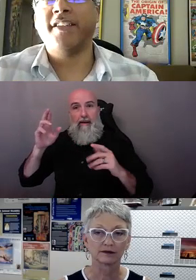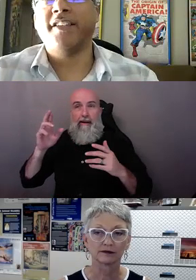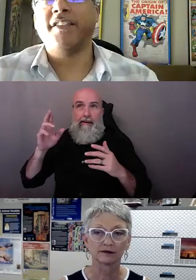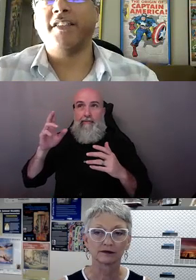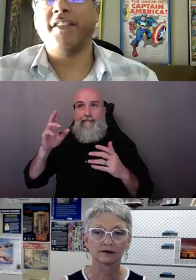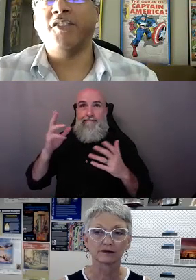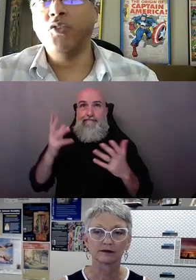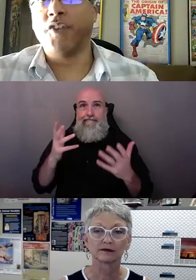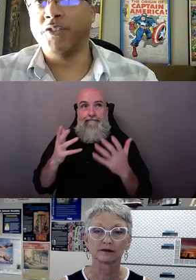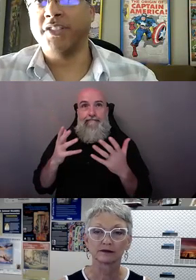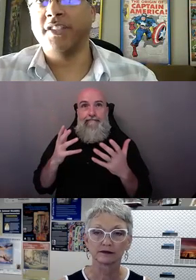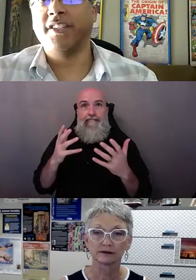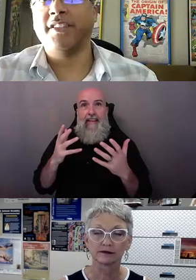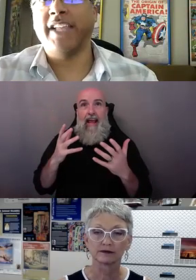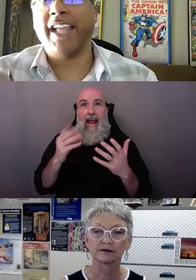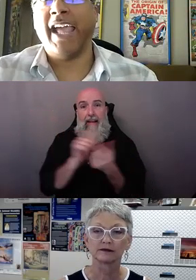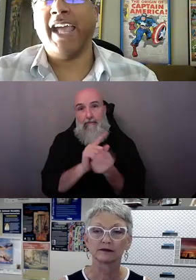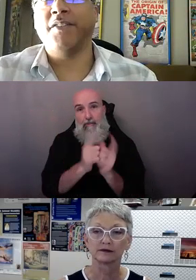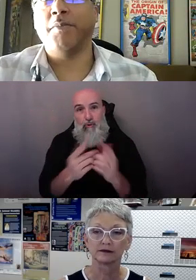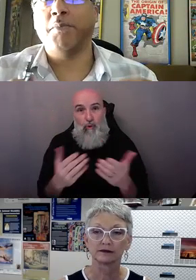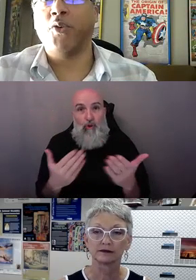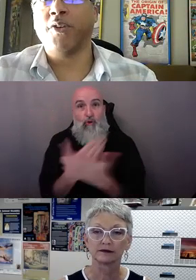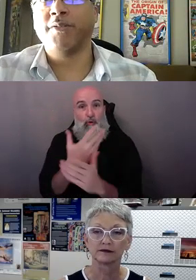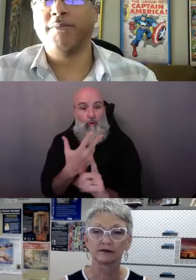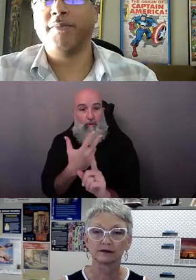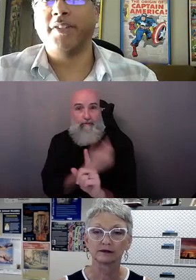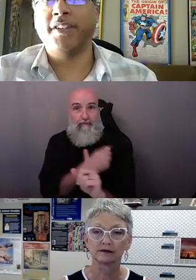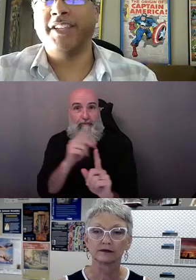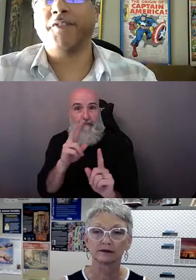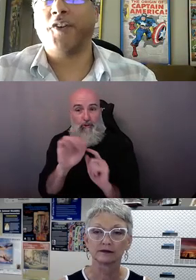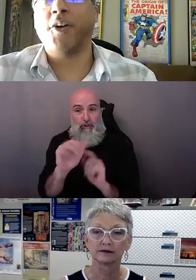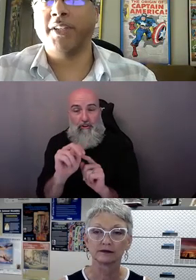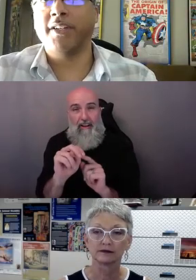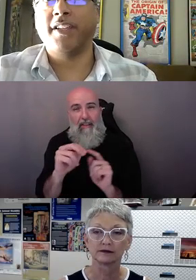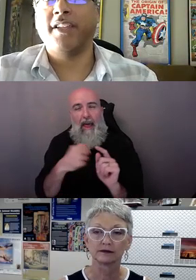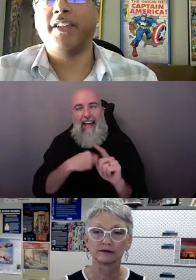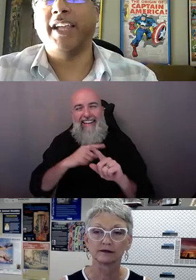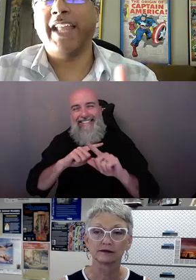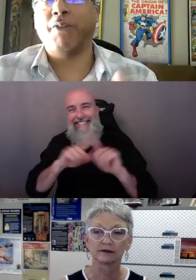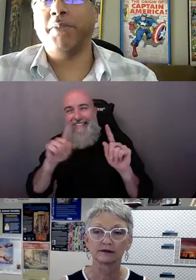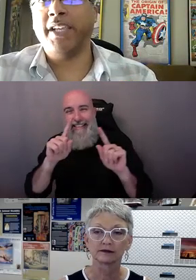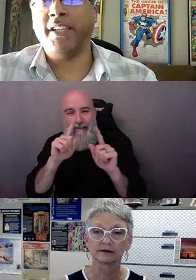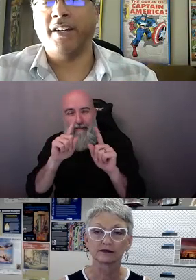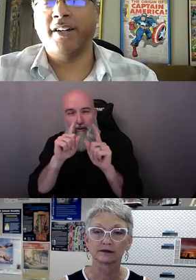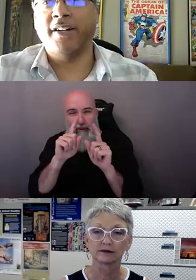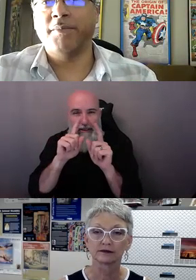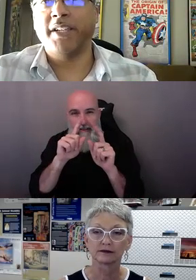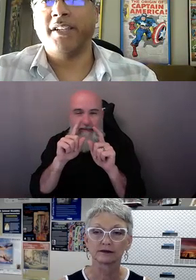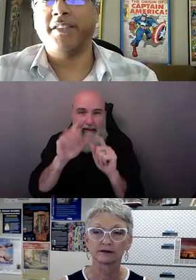a new version that had a different formula. And that would